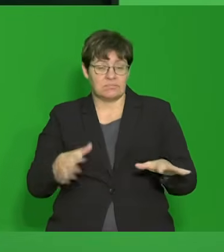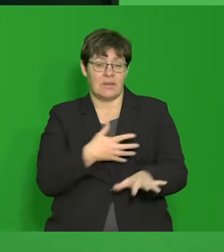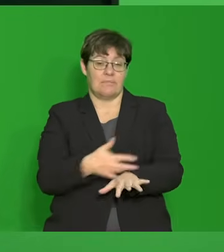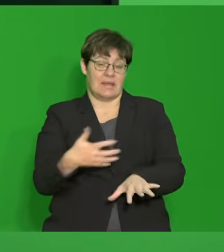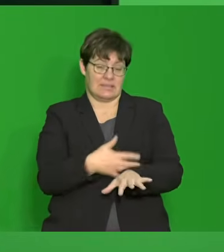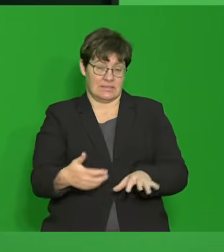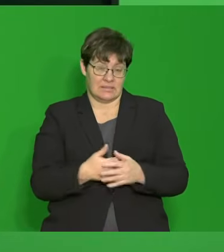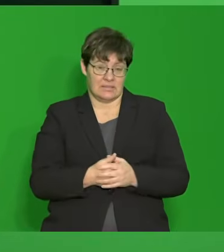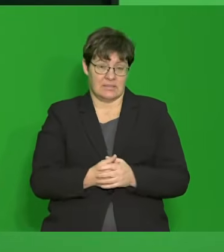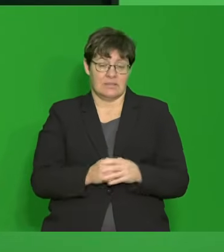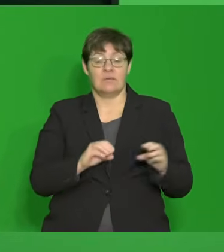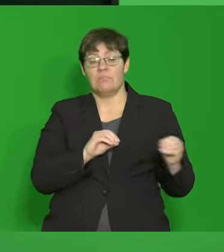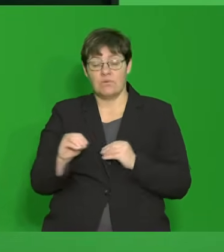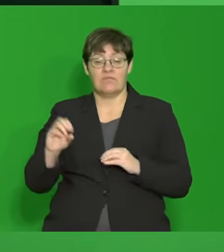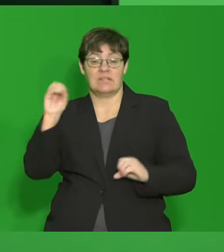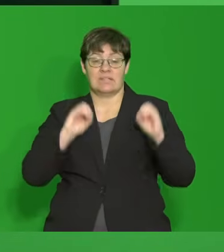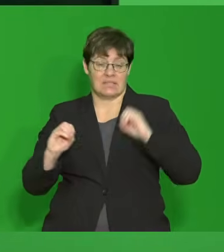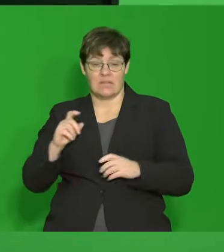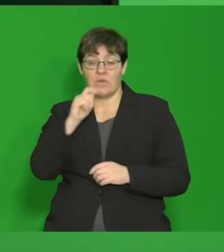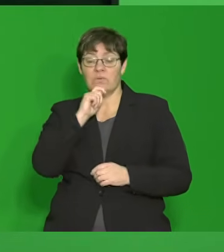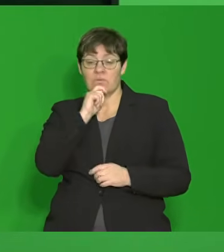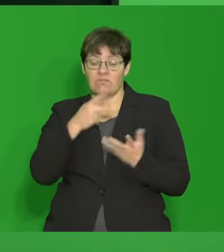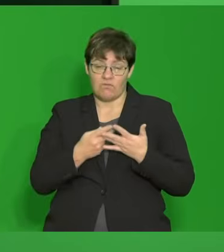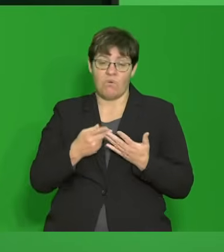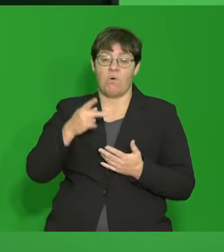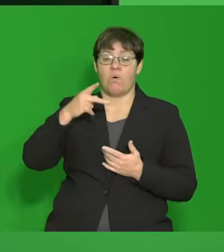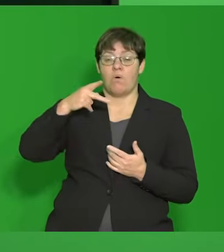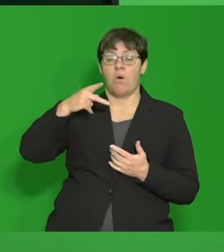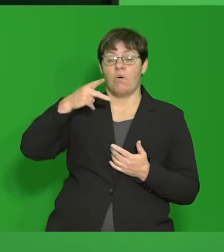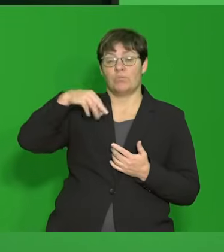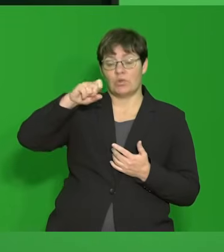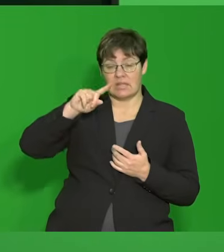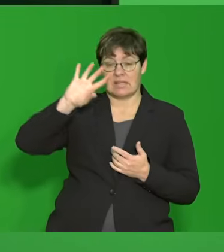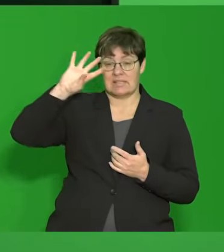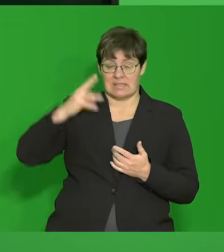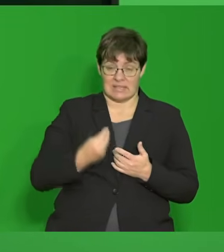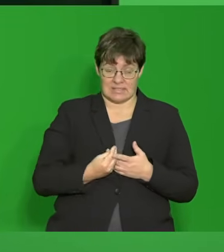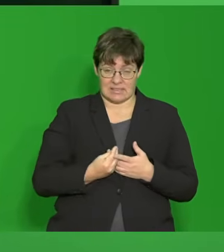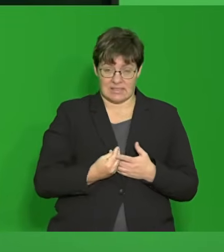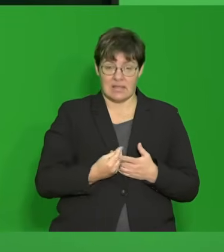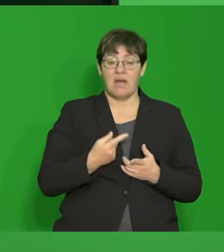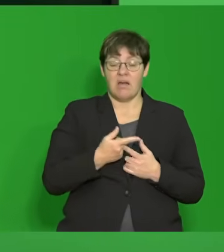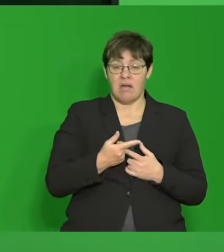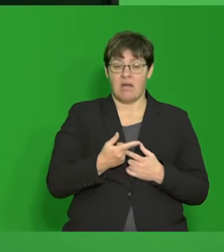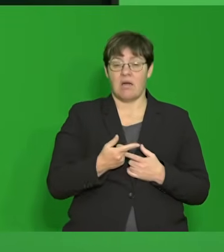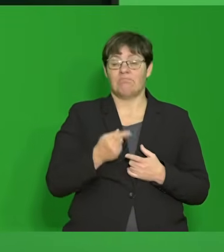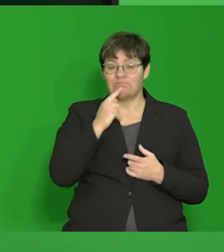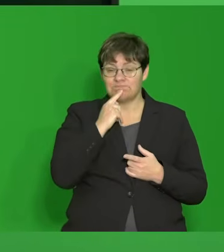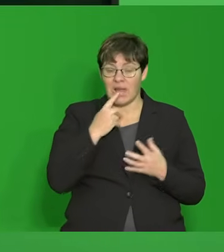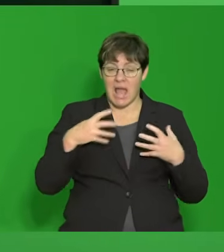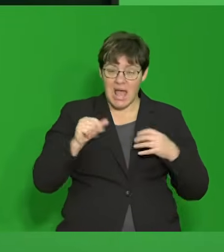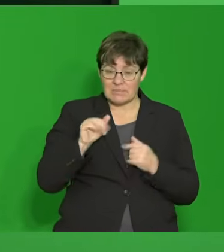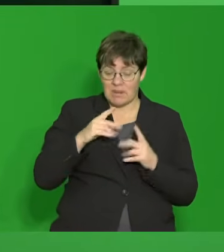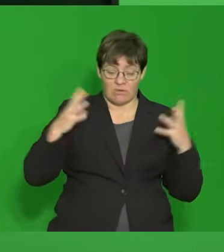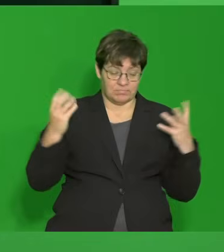into the bloodstream, and then move into cells where they're used for protein synthesis in a process called assimilation, or putting them